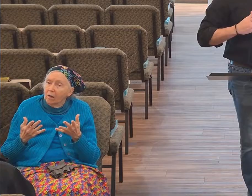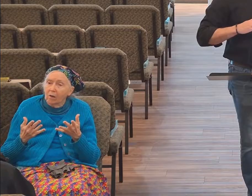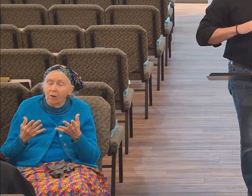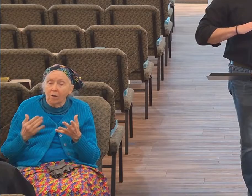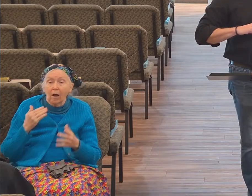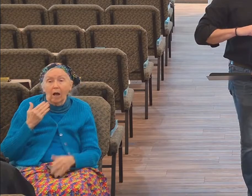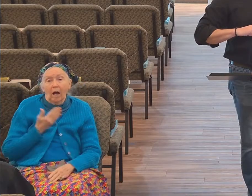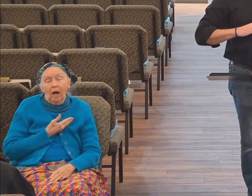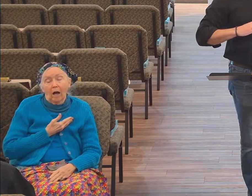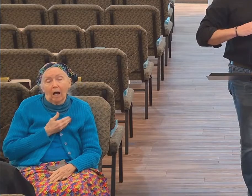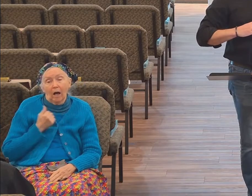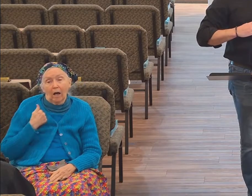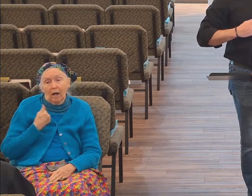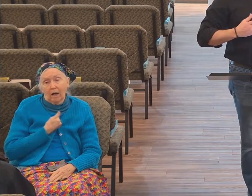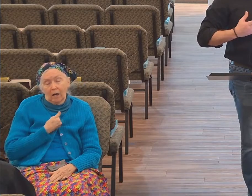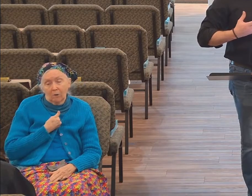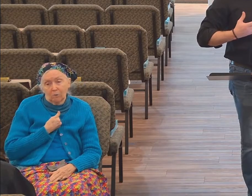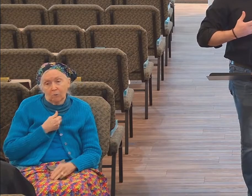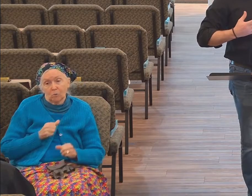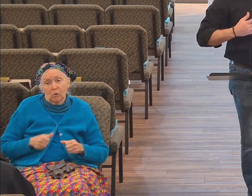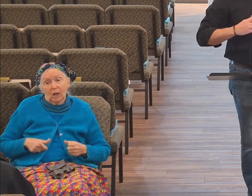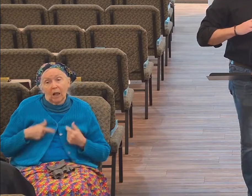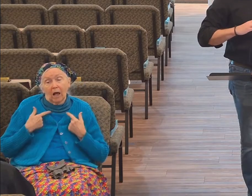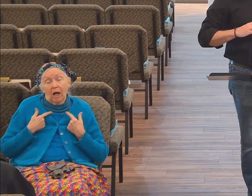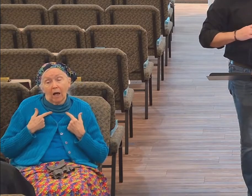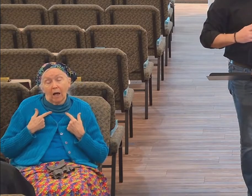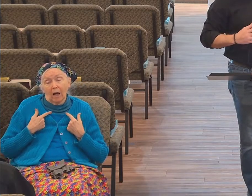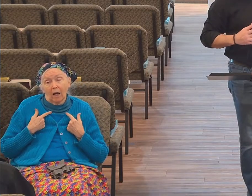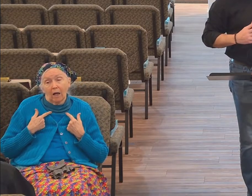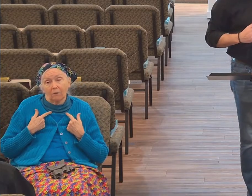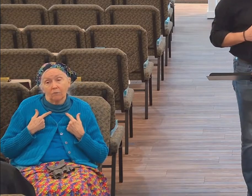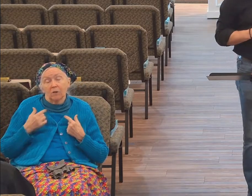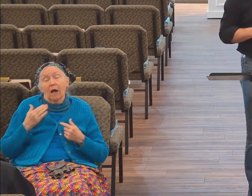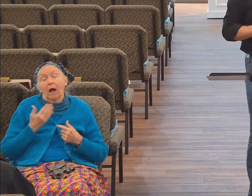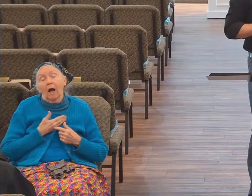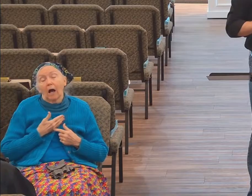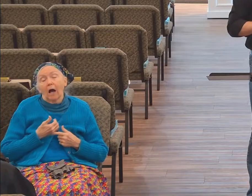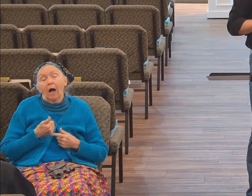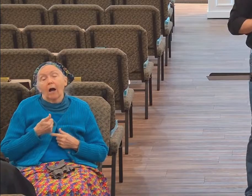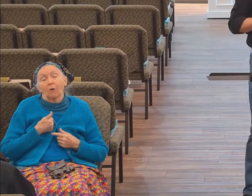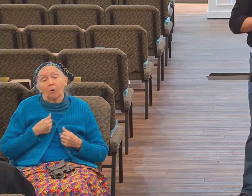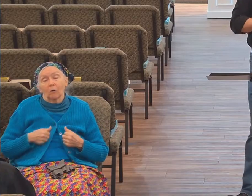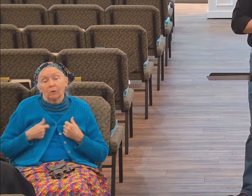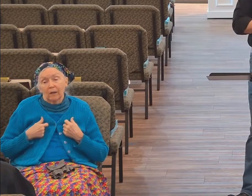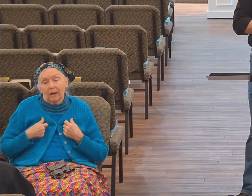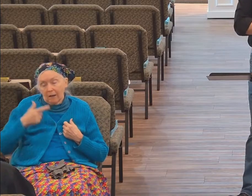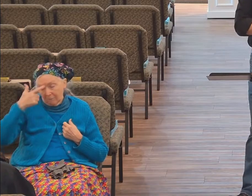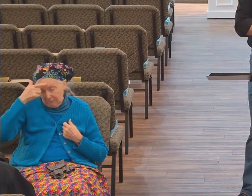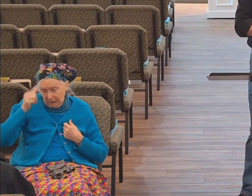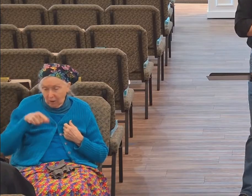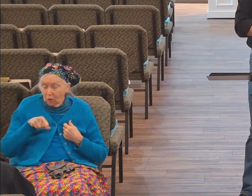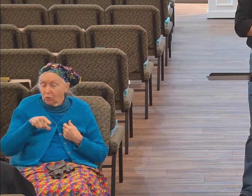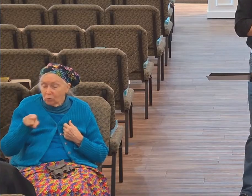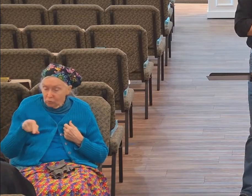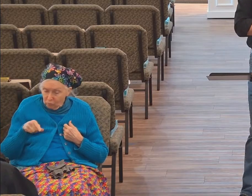Our own lives. Our own lives. Because you had become